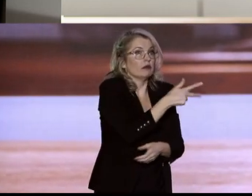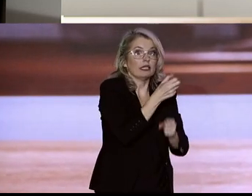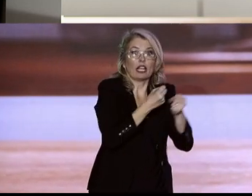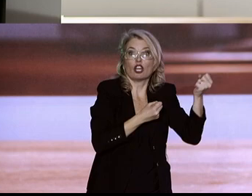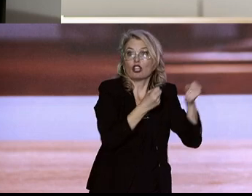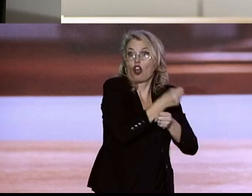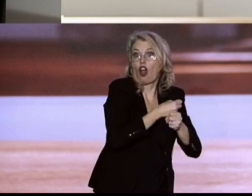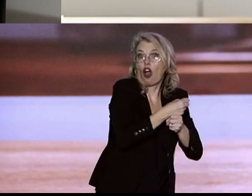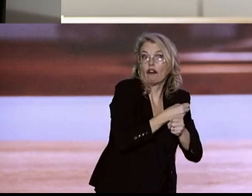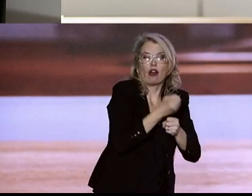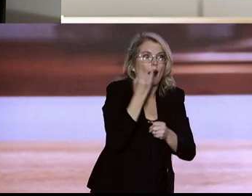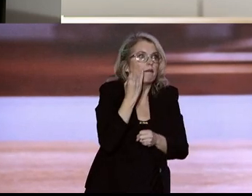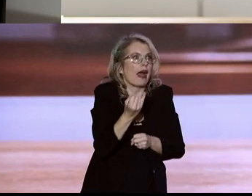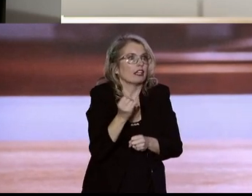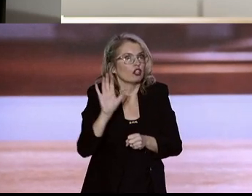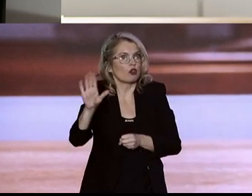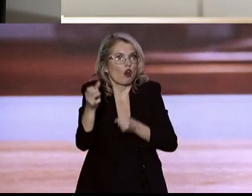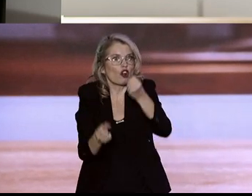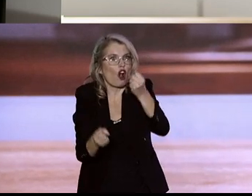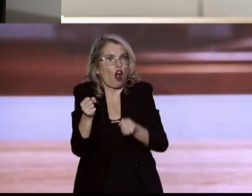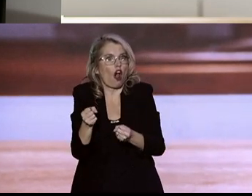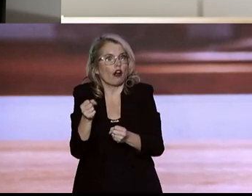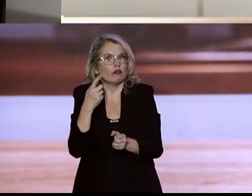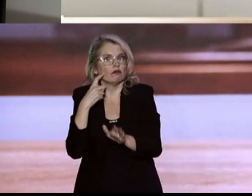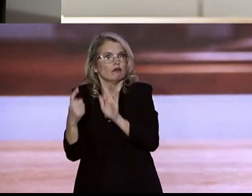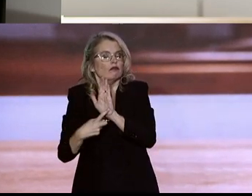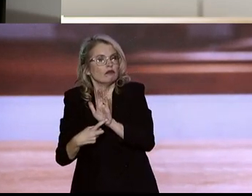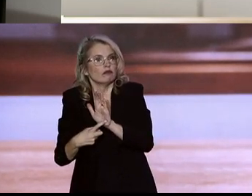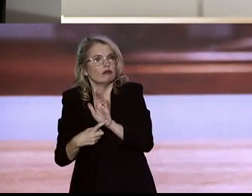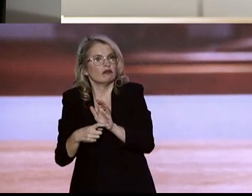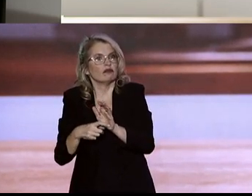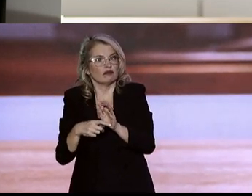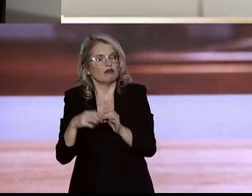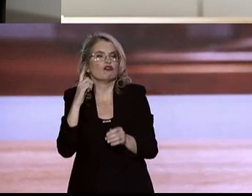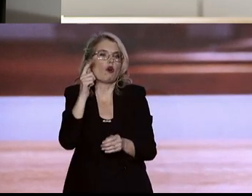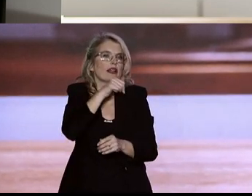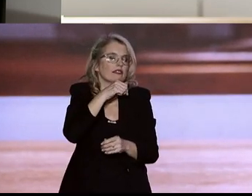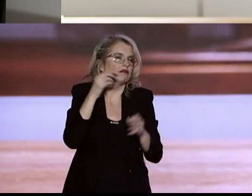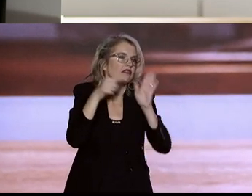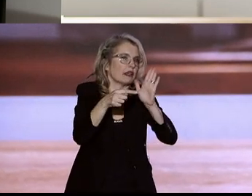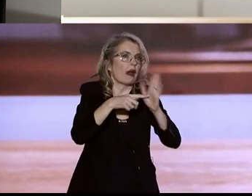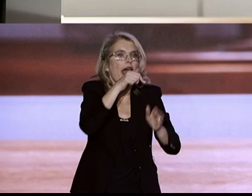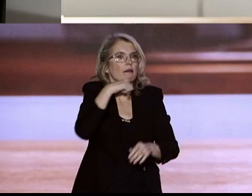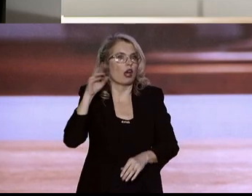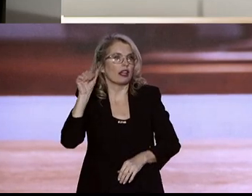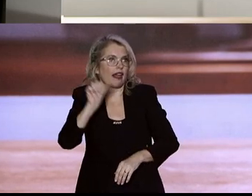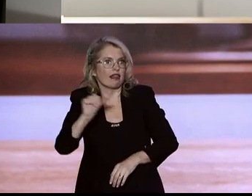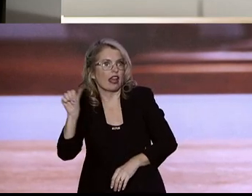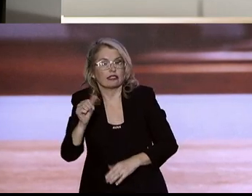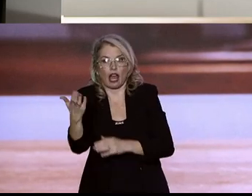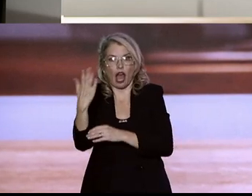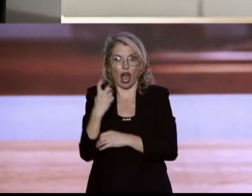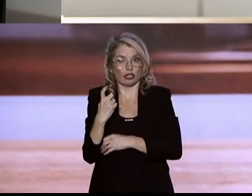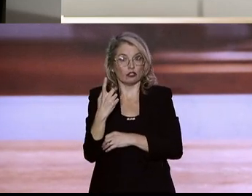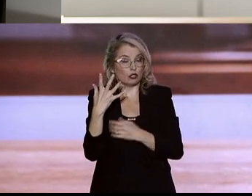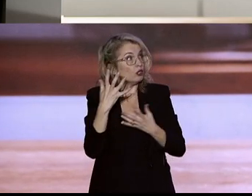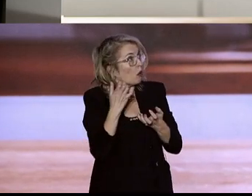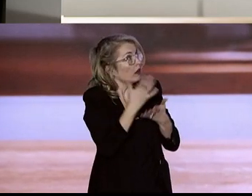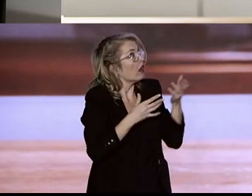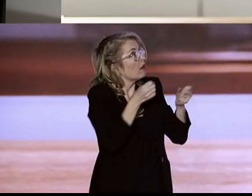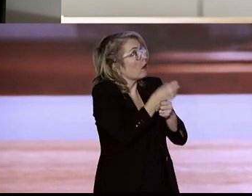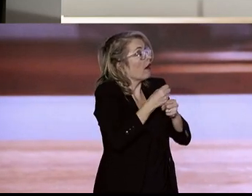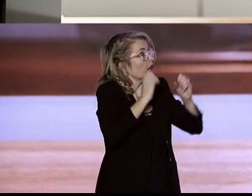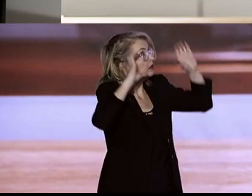coffee, imagine your in-vehicle assistant, such as Amazon Alexa, asks you if you want a